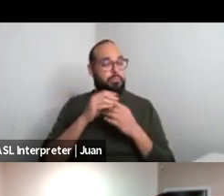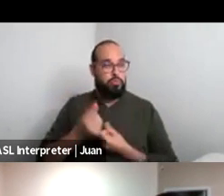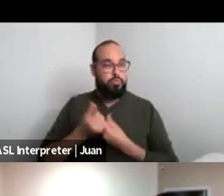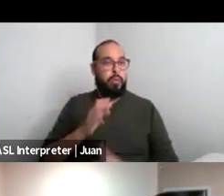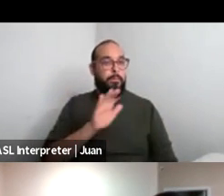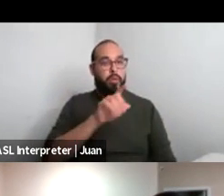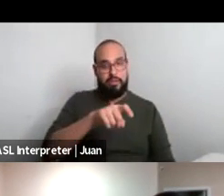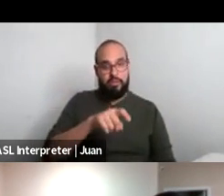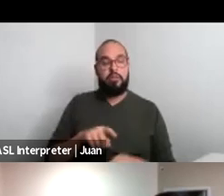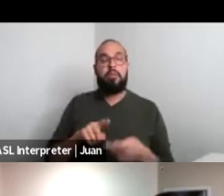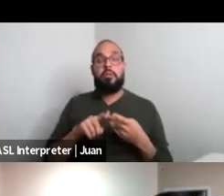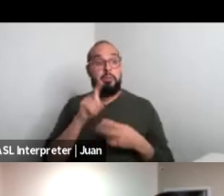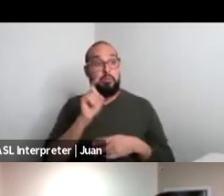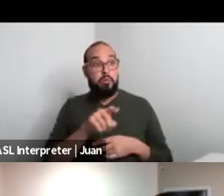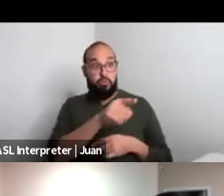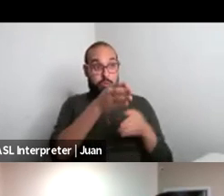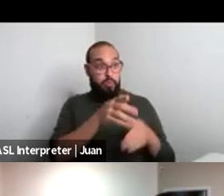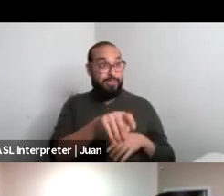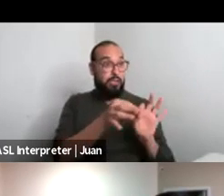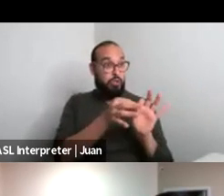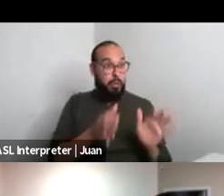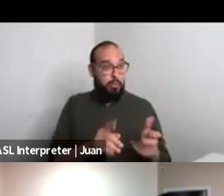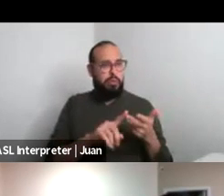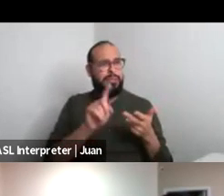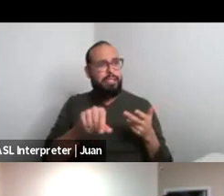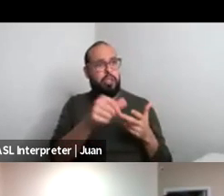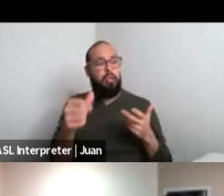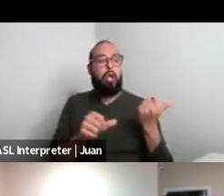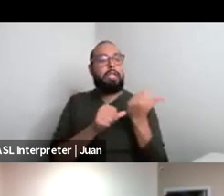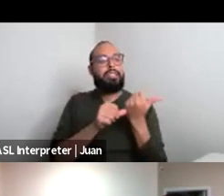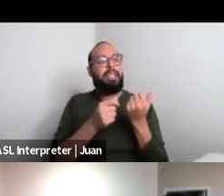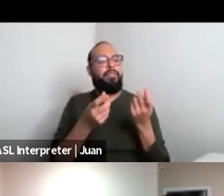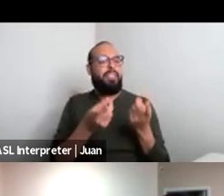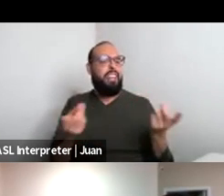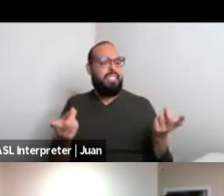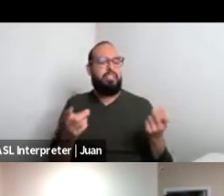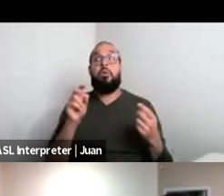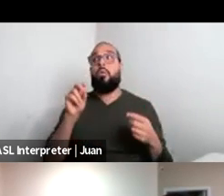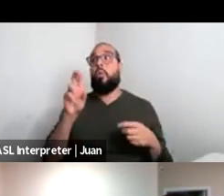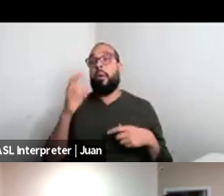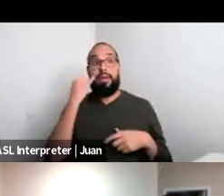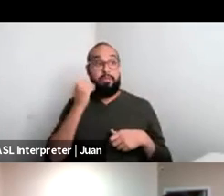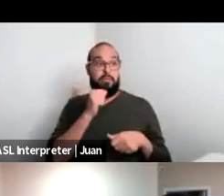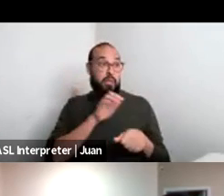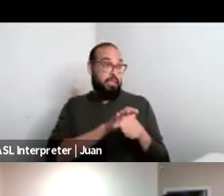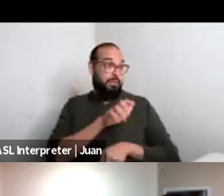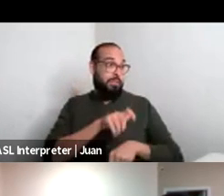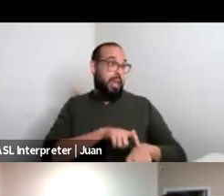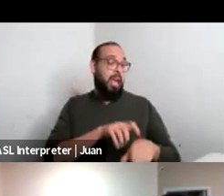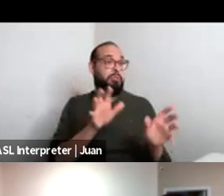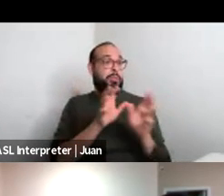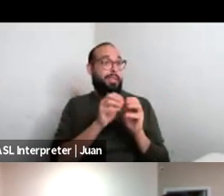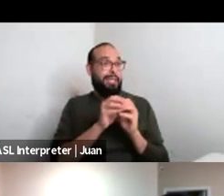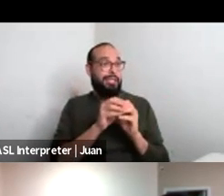be present? Do they need an interpreter? Is there a need for other assistive devices? If there is not enough time to meet, allowing for another meeting time with client